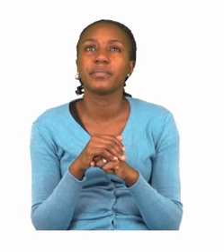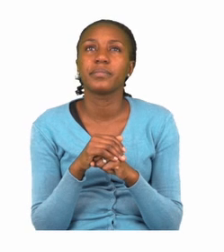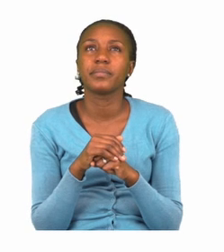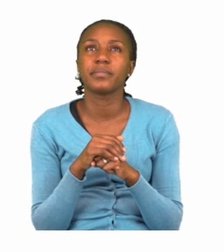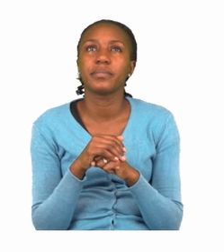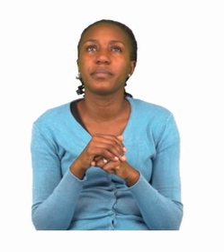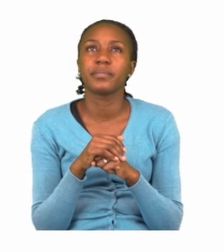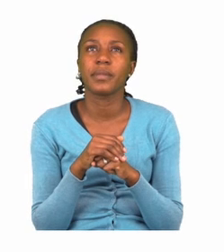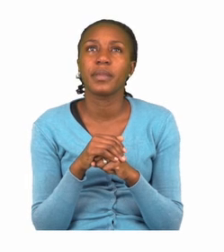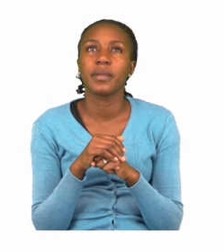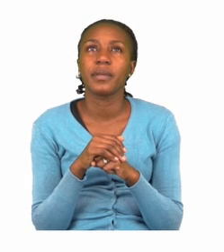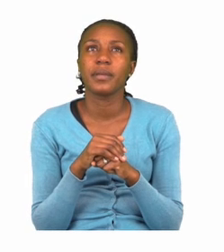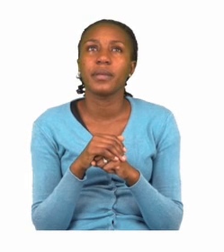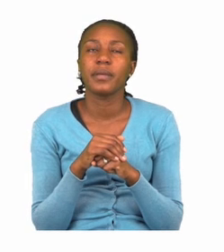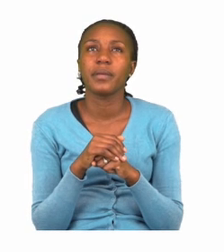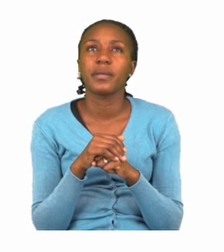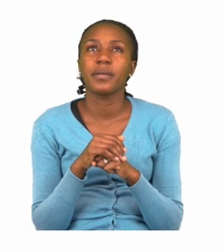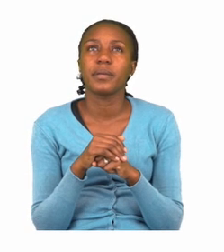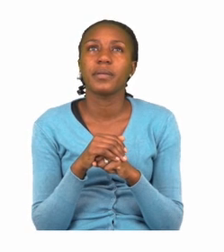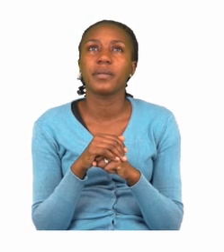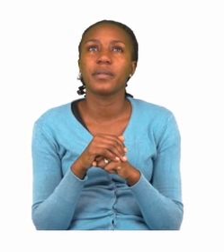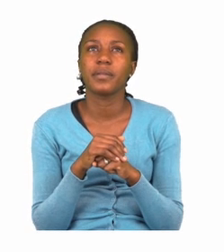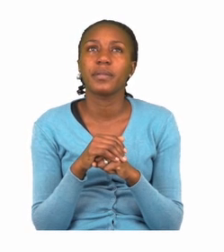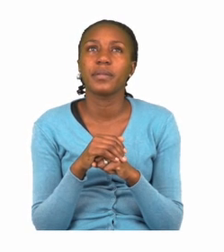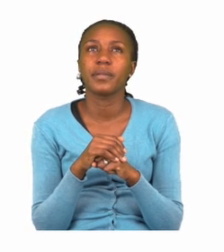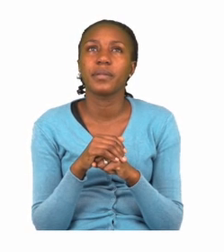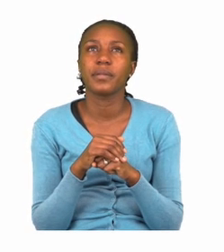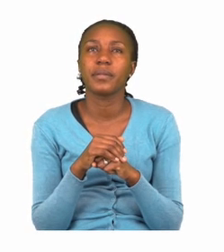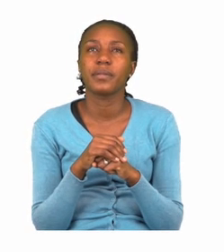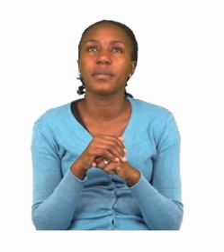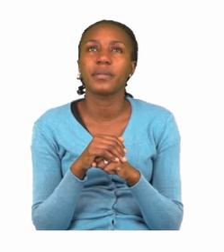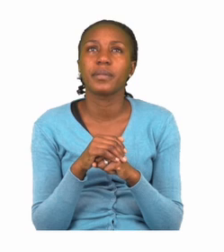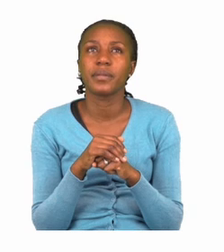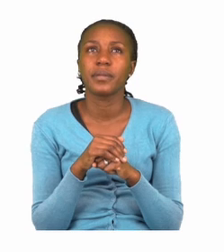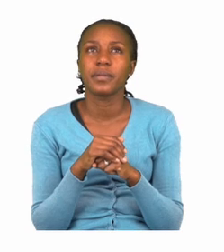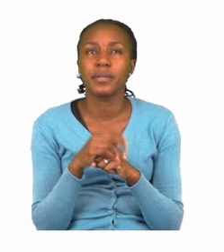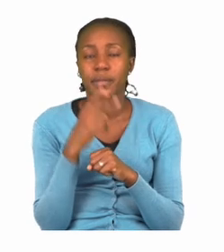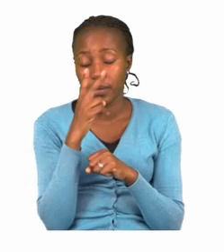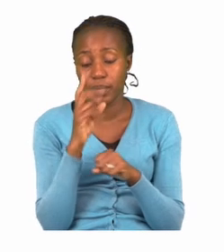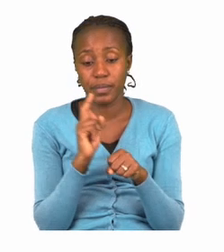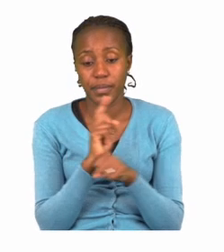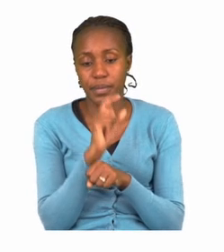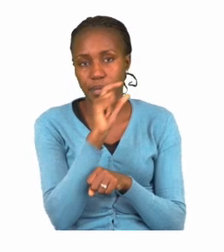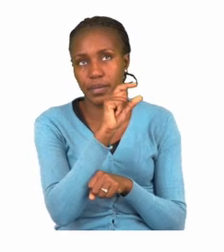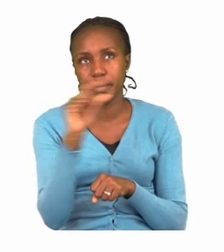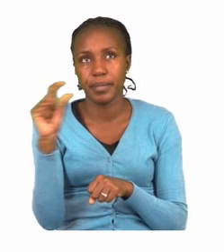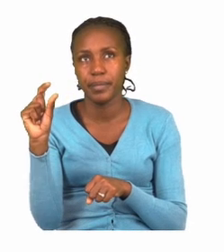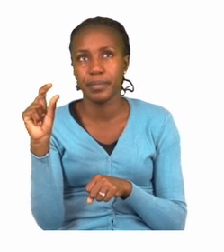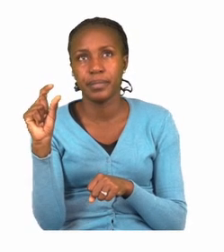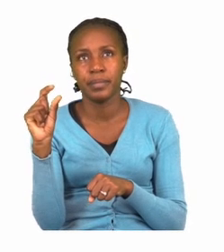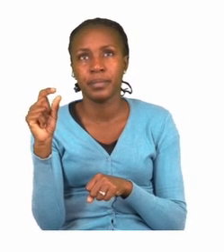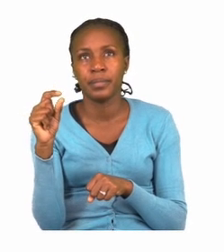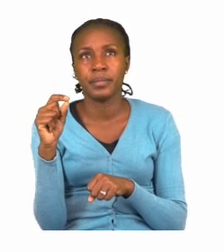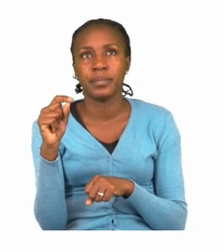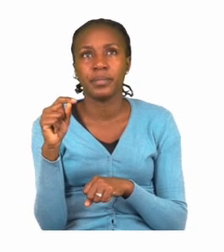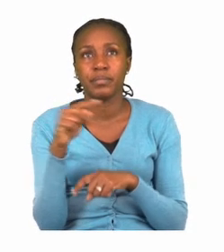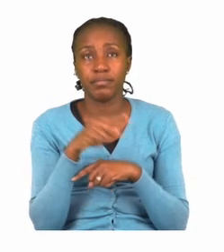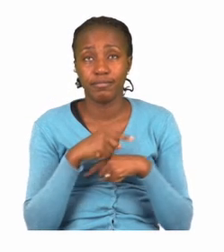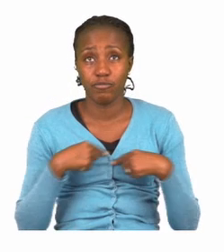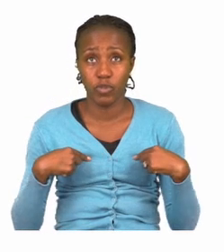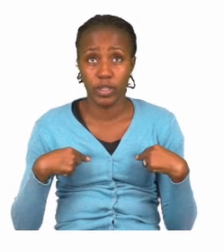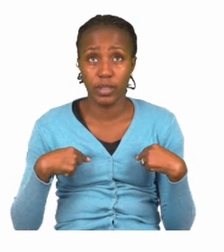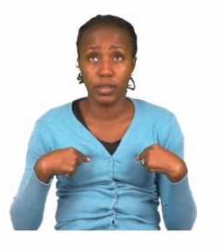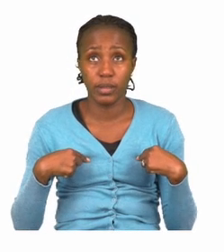present tense. Now let's quickly look at the first sentence. Now there it says